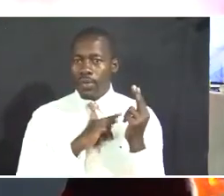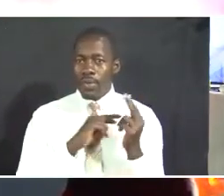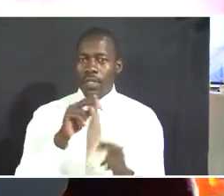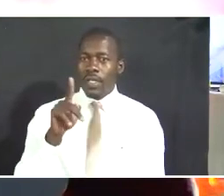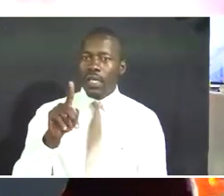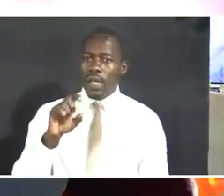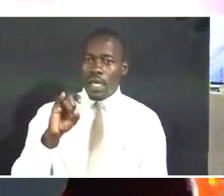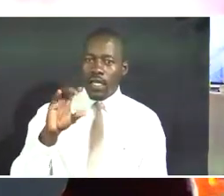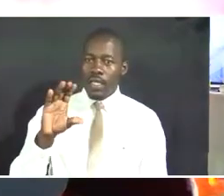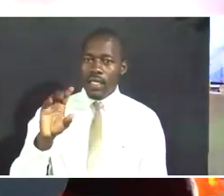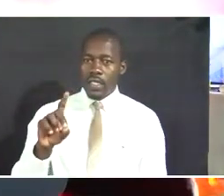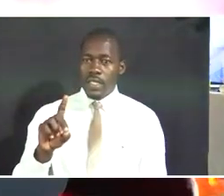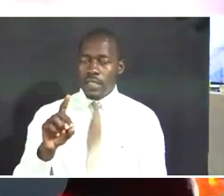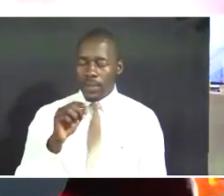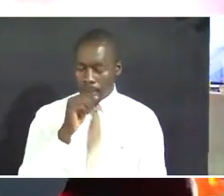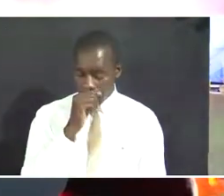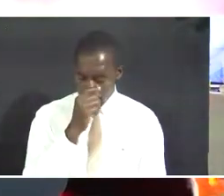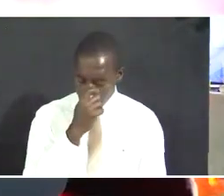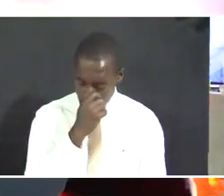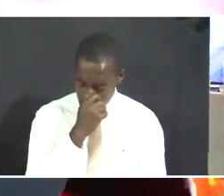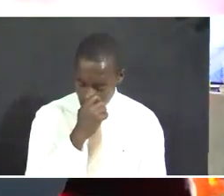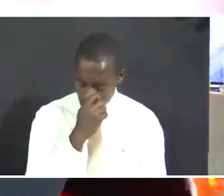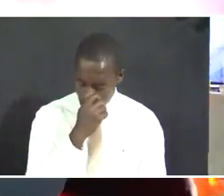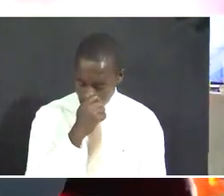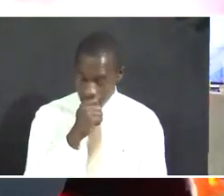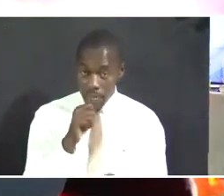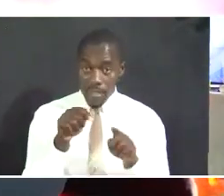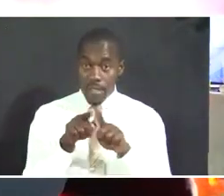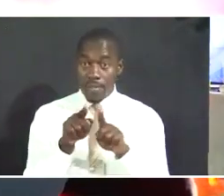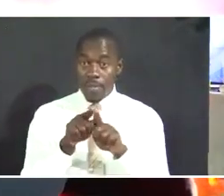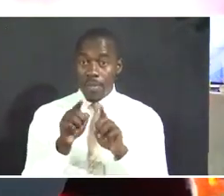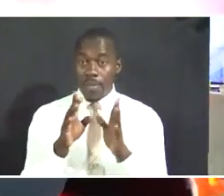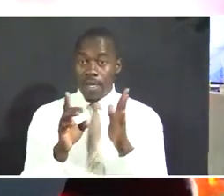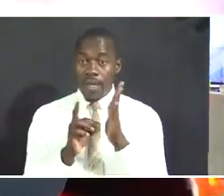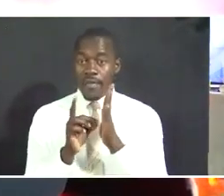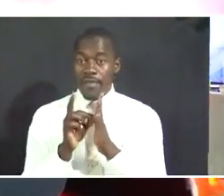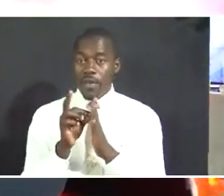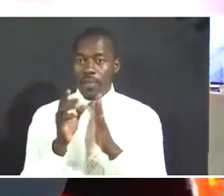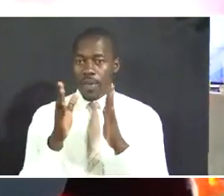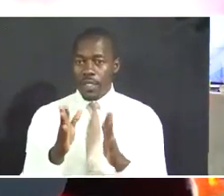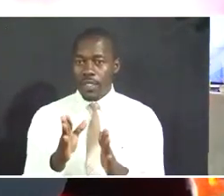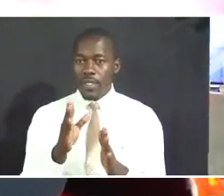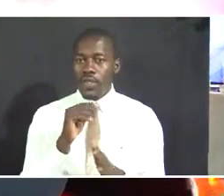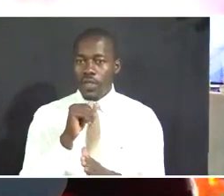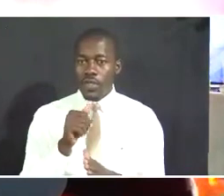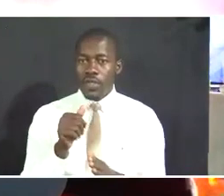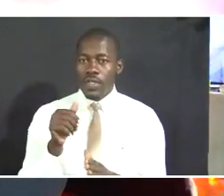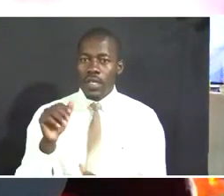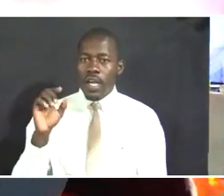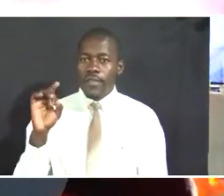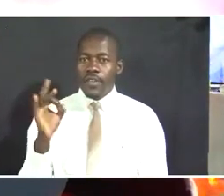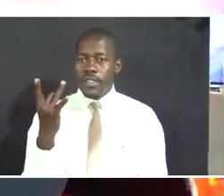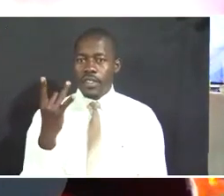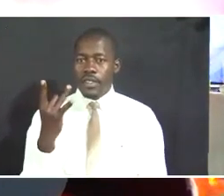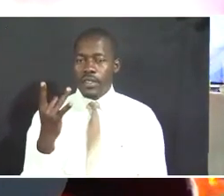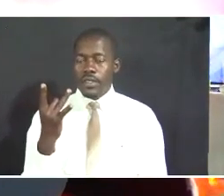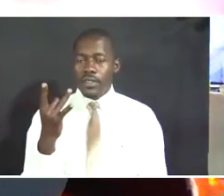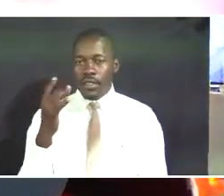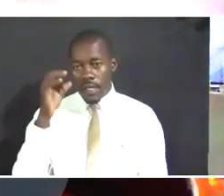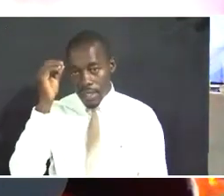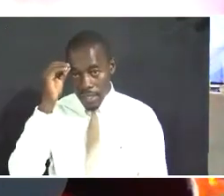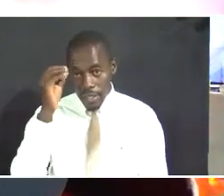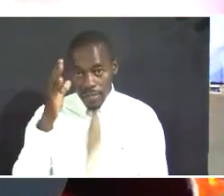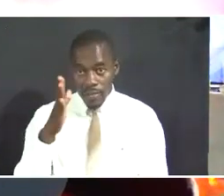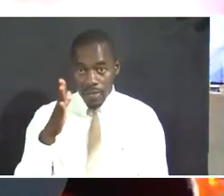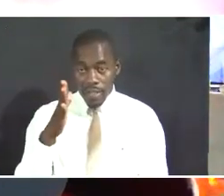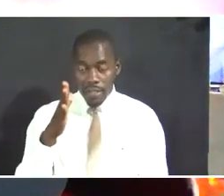Yeah. And the developers are not purely Adventist educators, but they are mainly in terms of secular content. And there